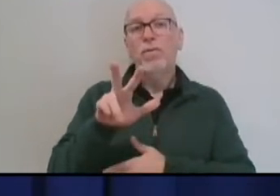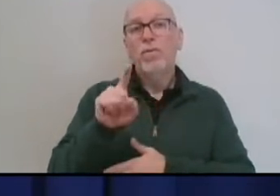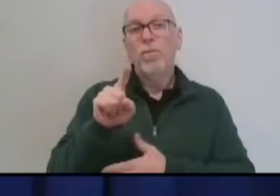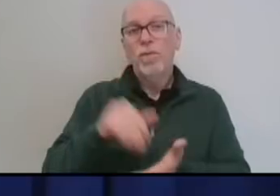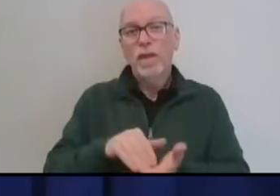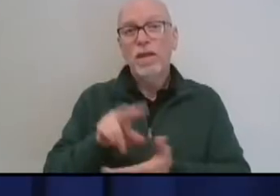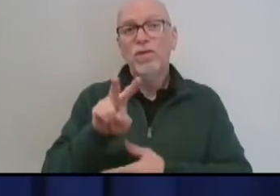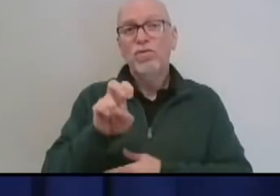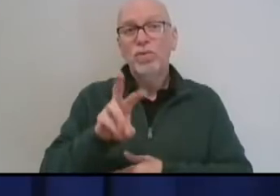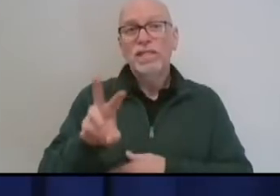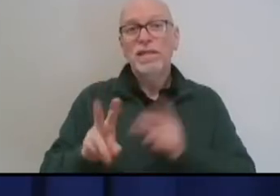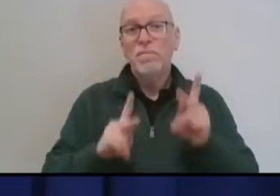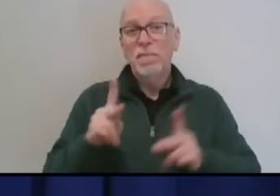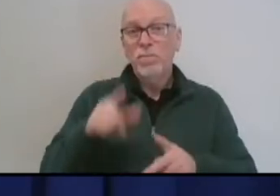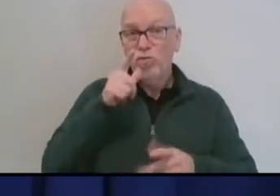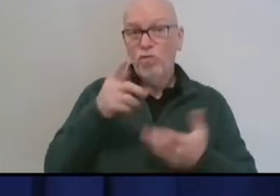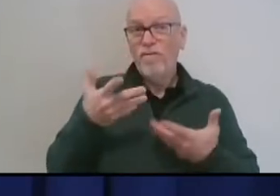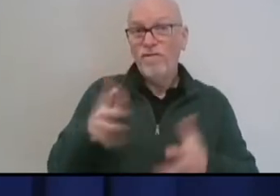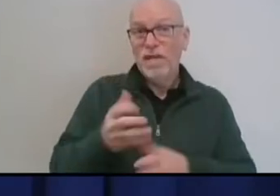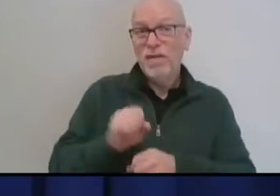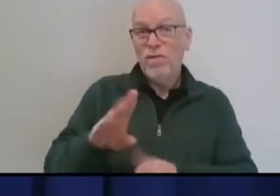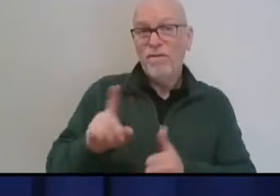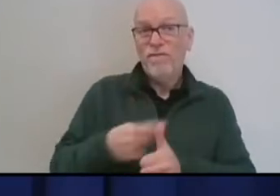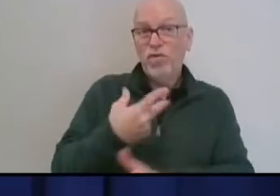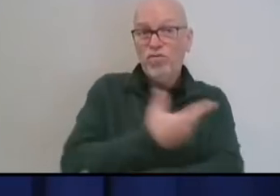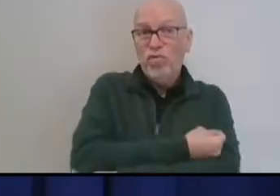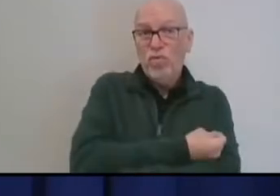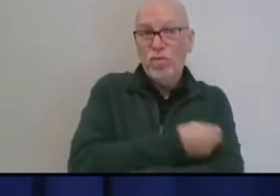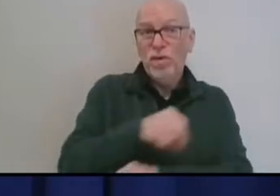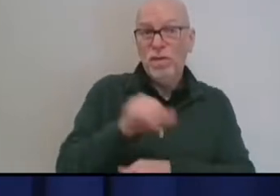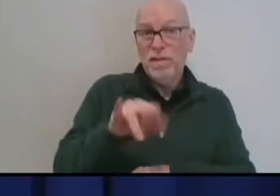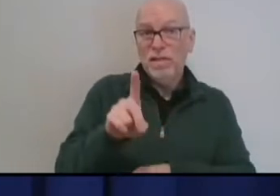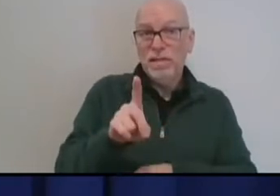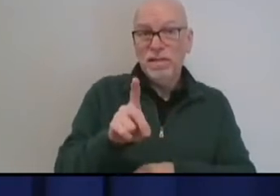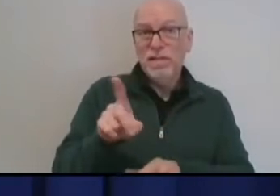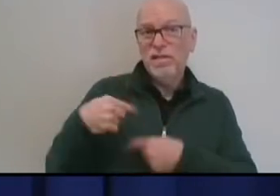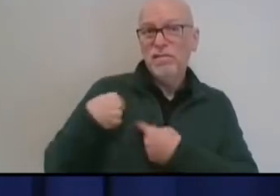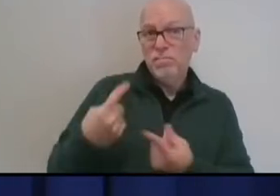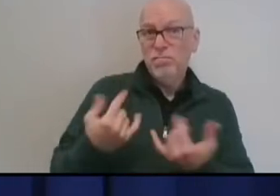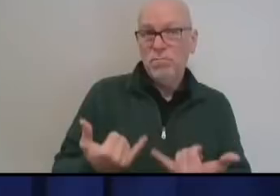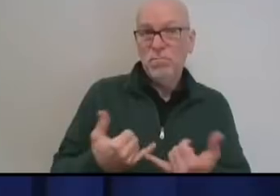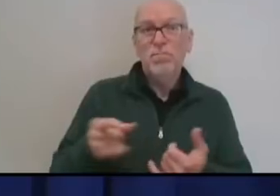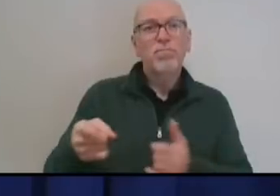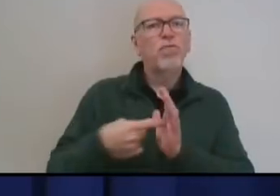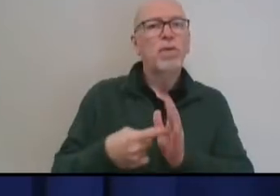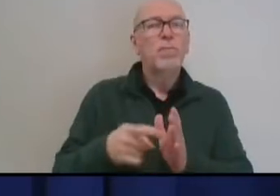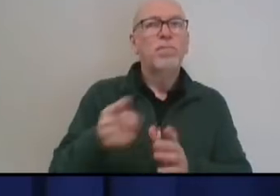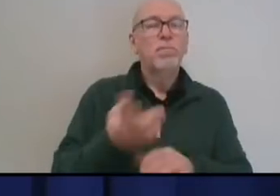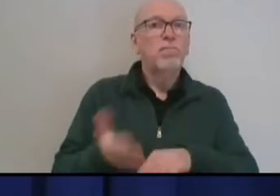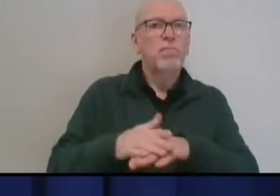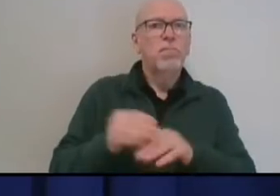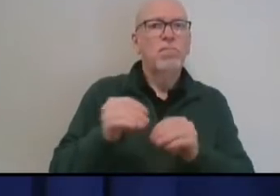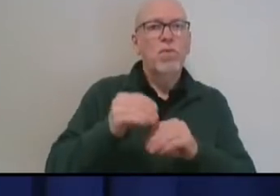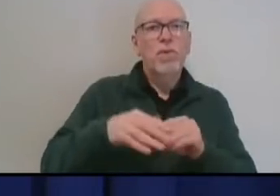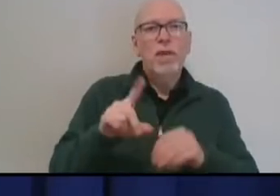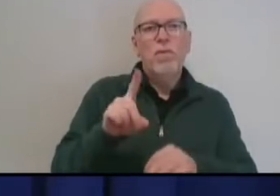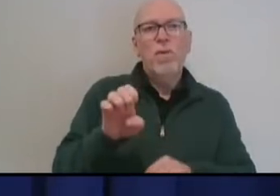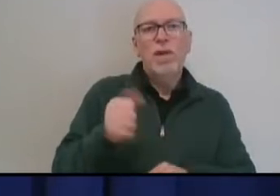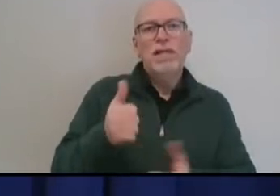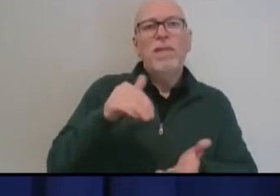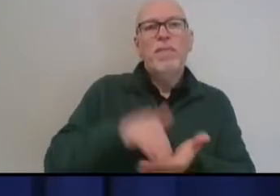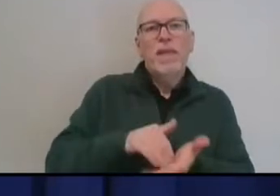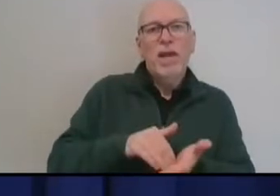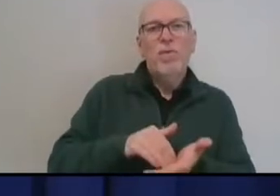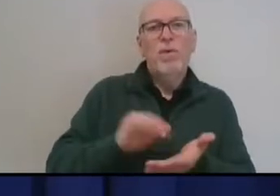1,031,266 individuals who have received their first dose of vaccine in Indiana as of today represent an increase of more than 110,000